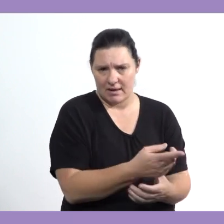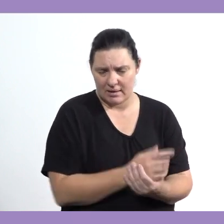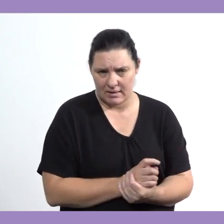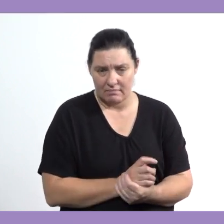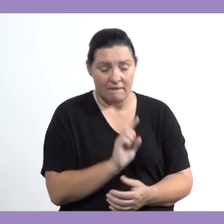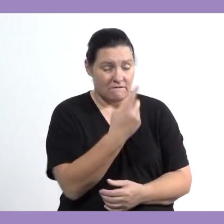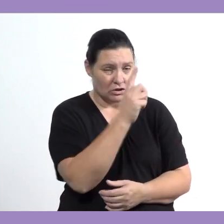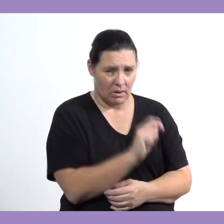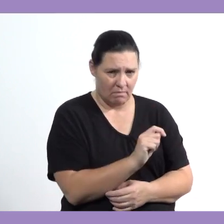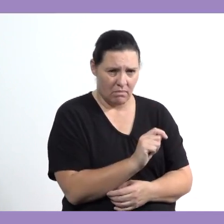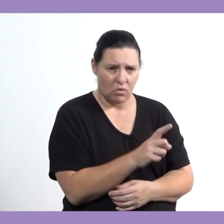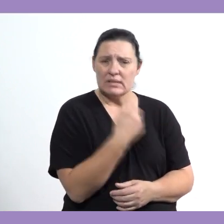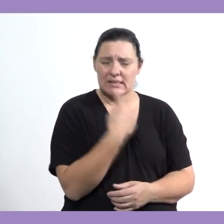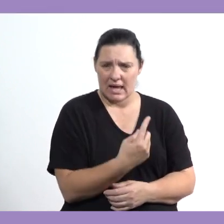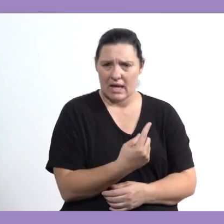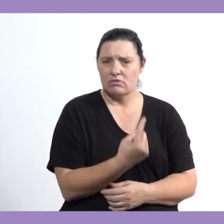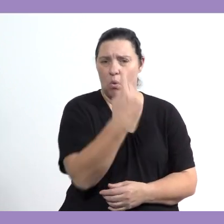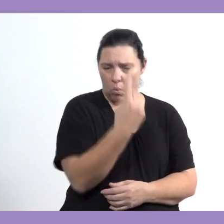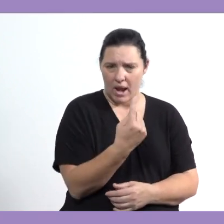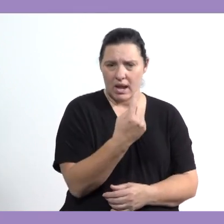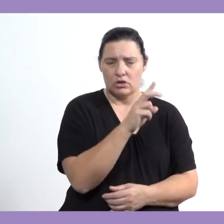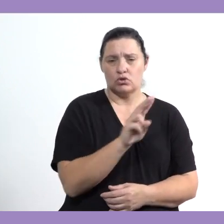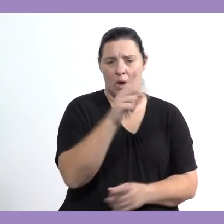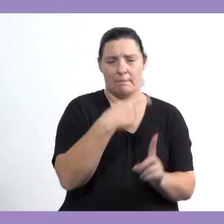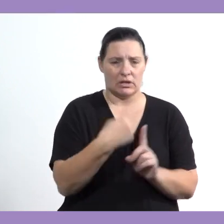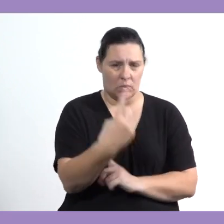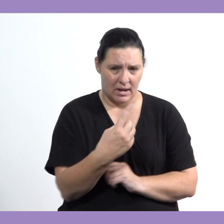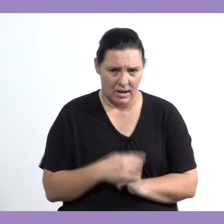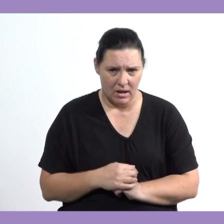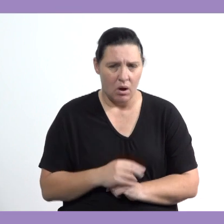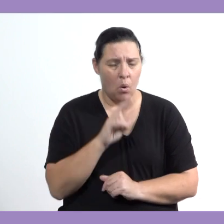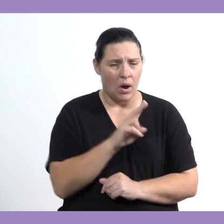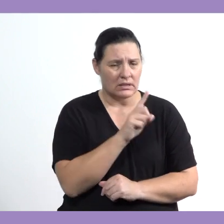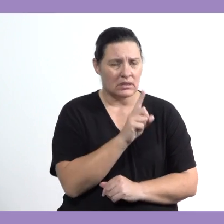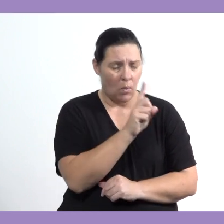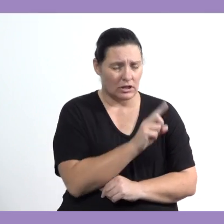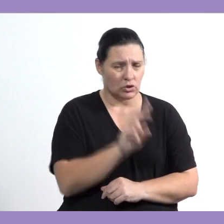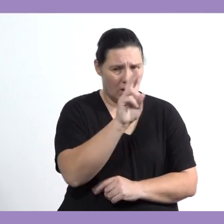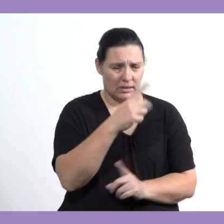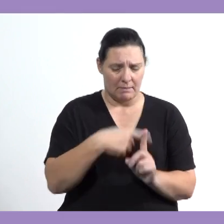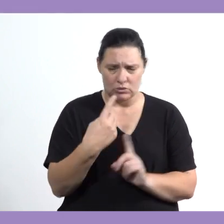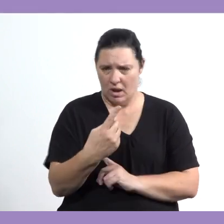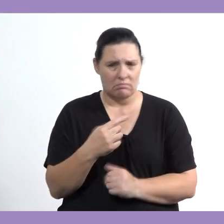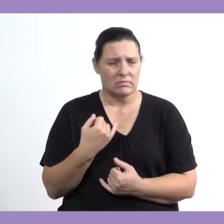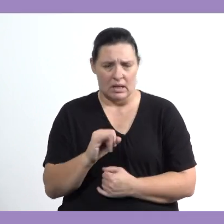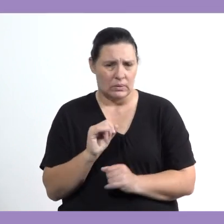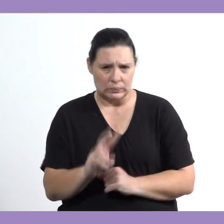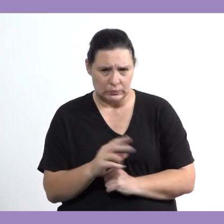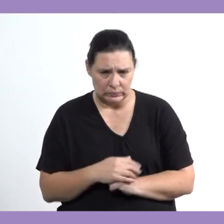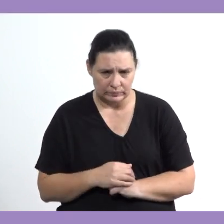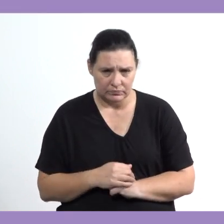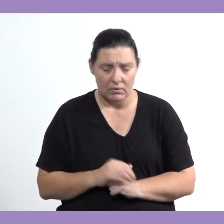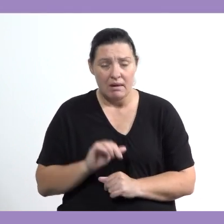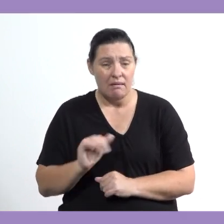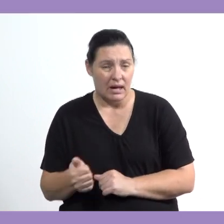term number? So with the first term, we can just say there it's 1 squared plus 1. Because 1 squared is 1, and when we add 1, the answer there is